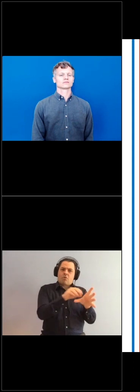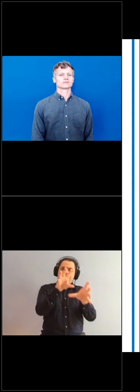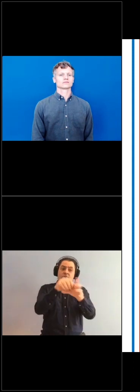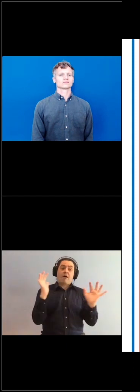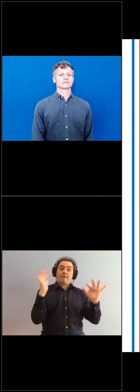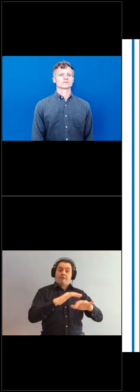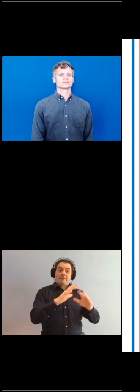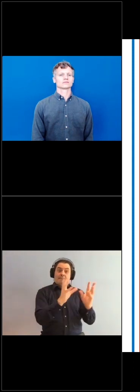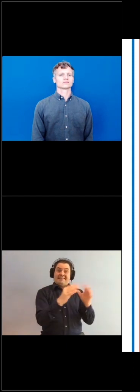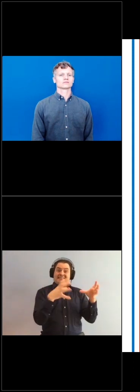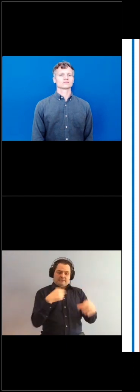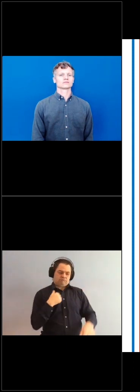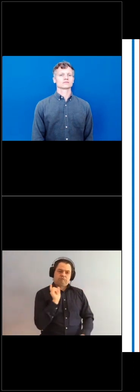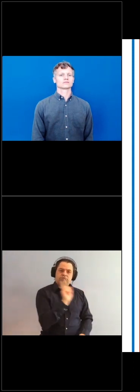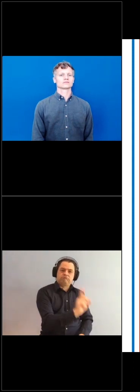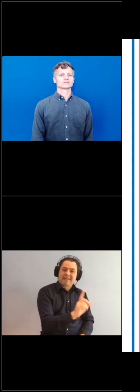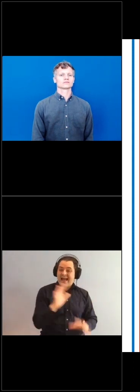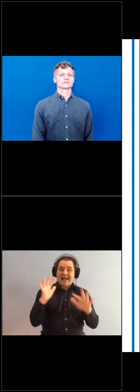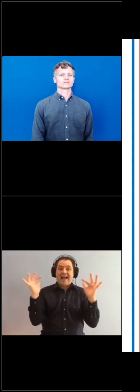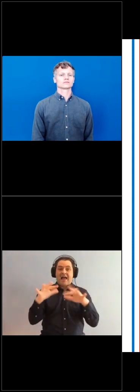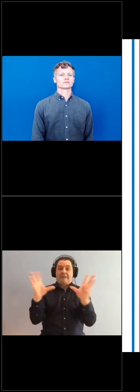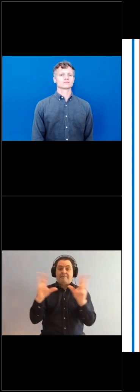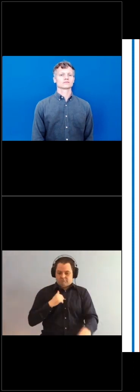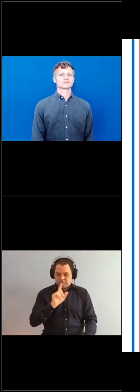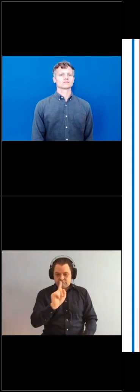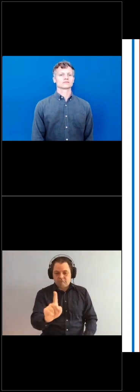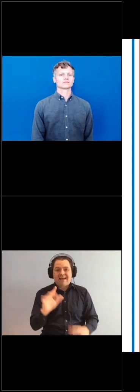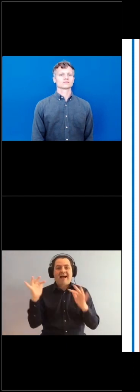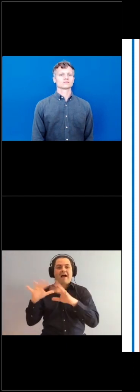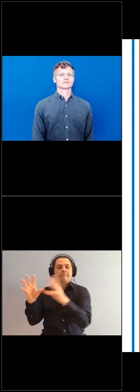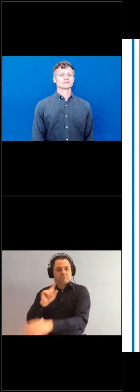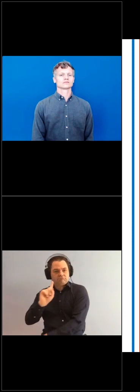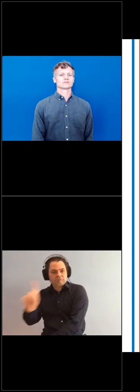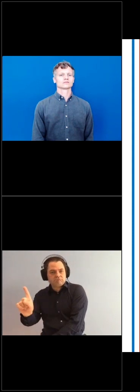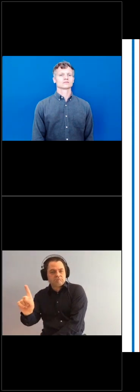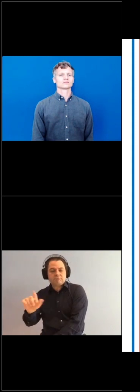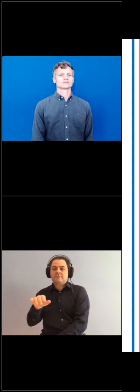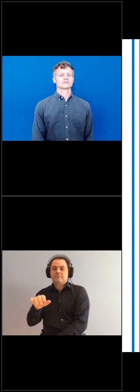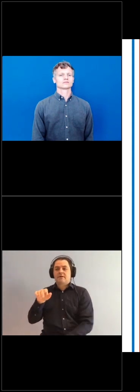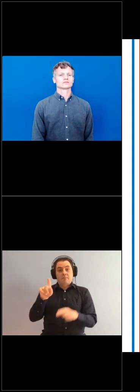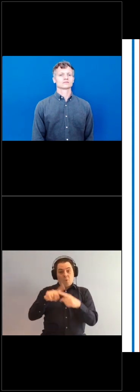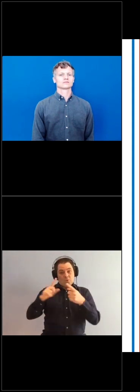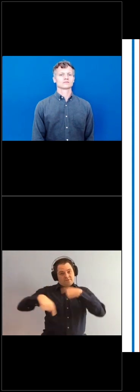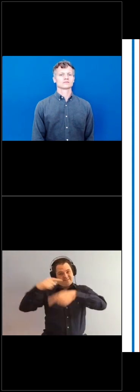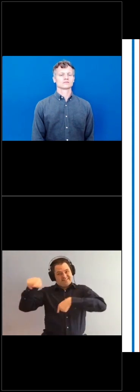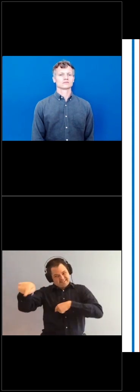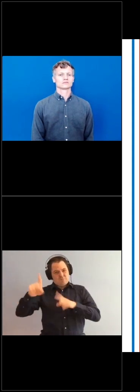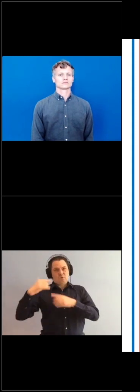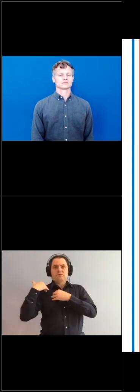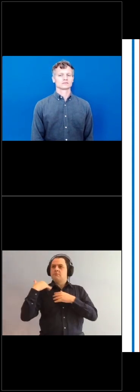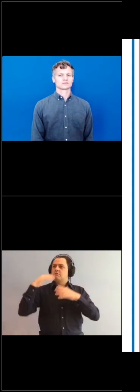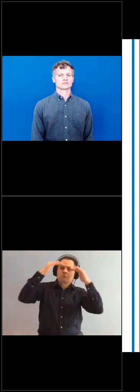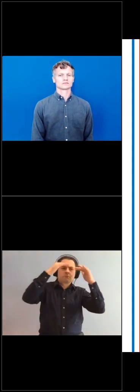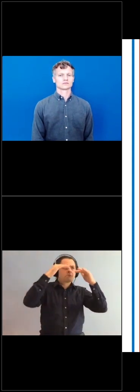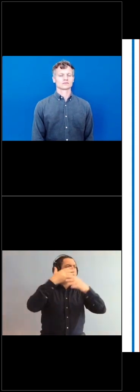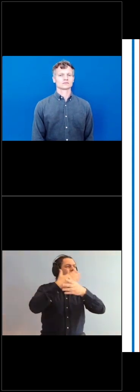and humanitarian actors have a role to play in encouraging and facilitating Organization of Persons with